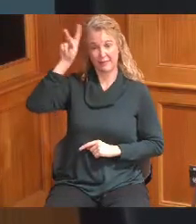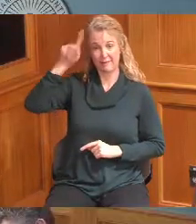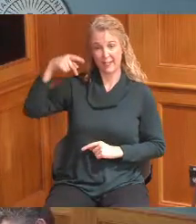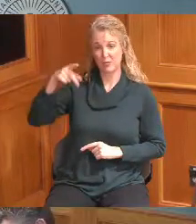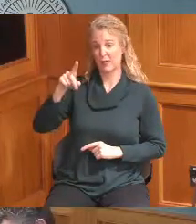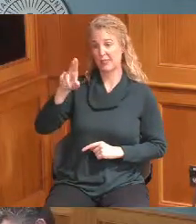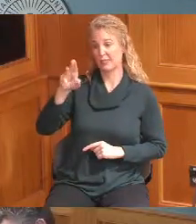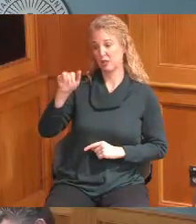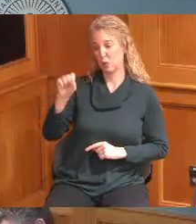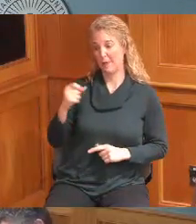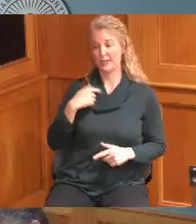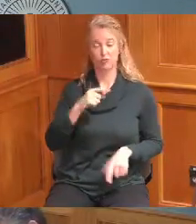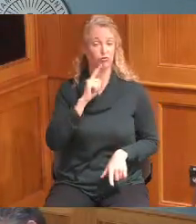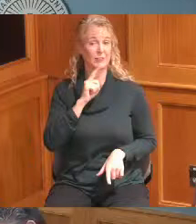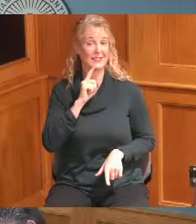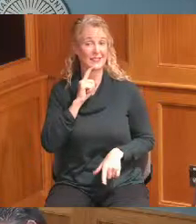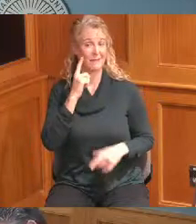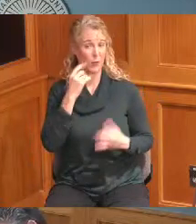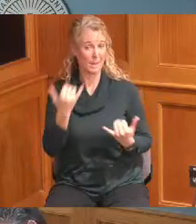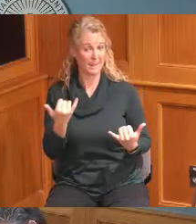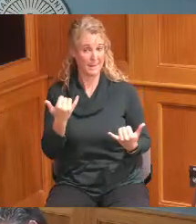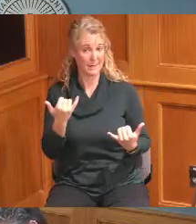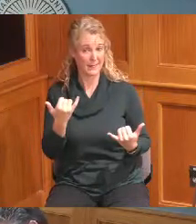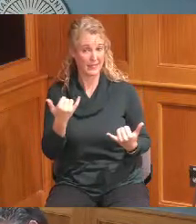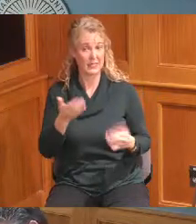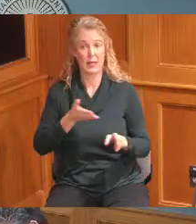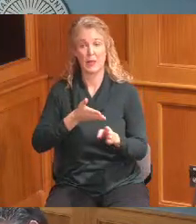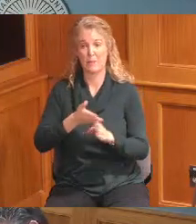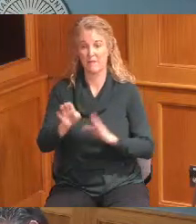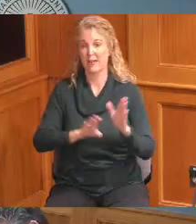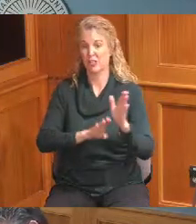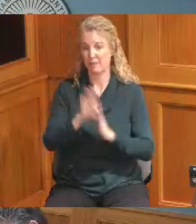so much. The only thing I have for this week is the Professional